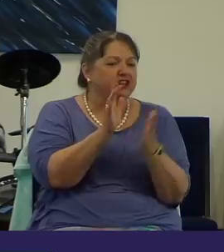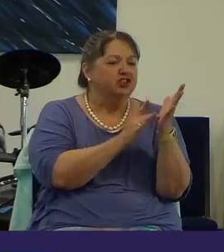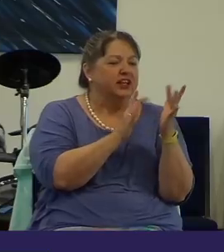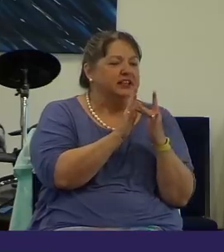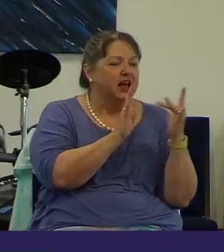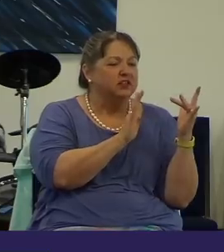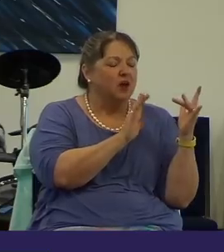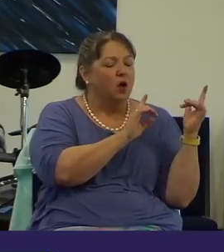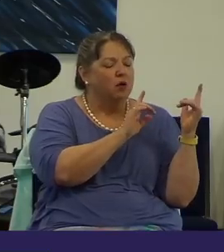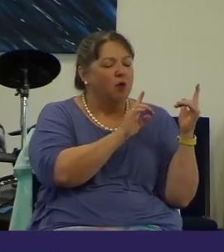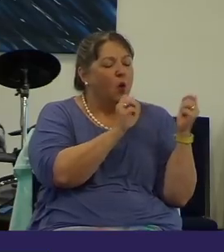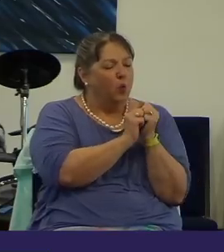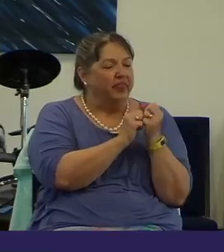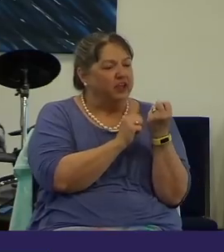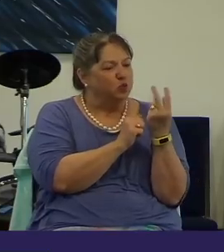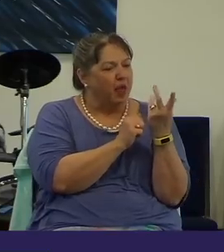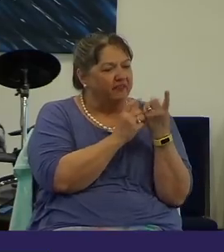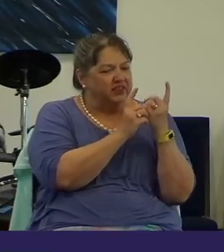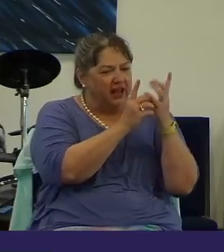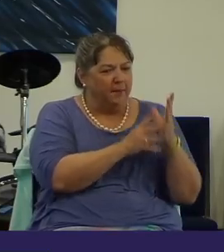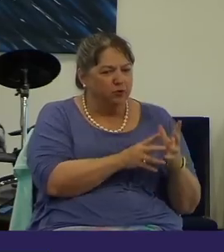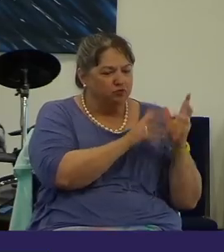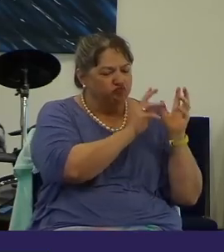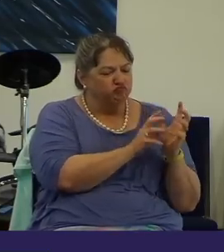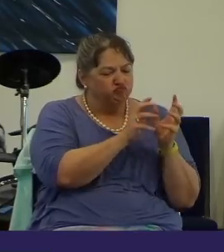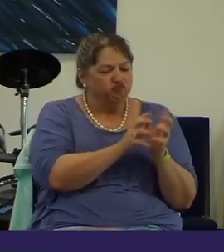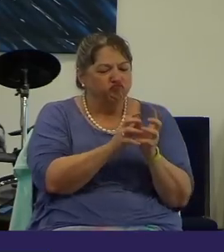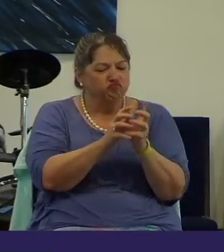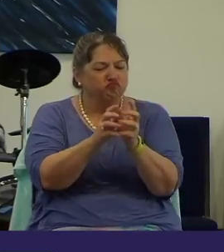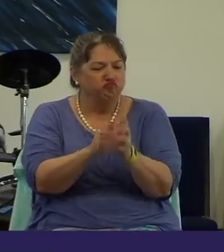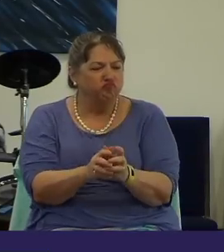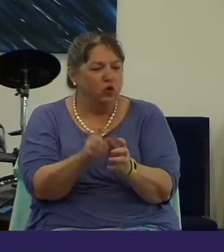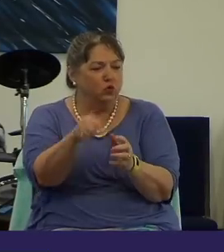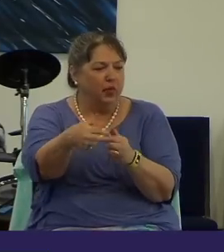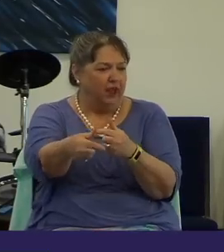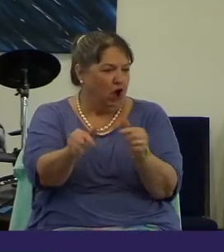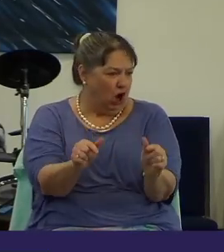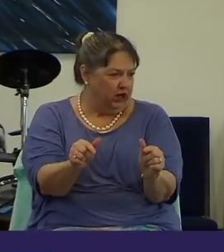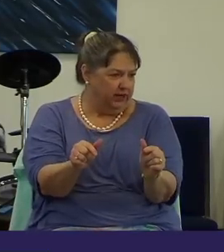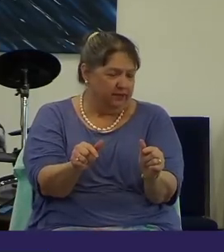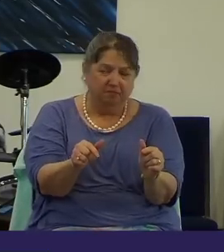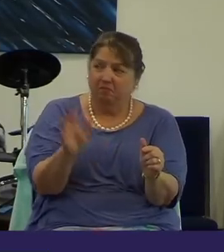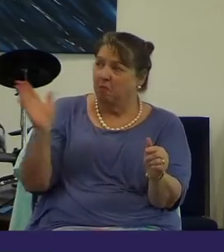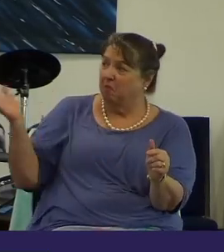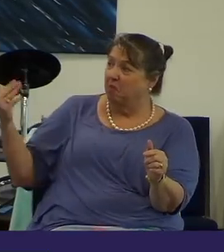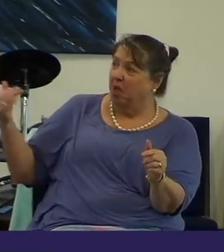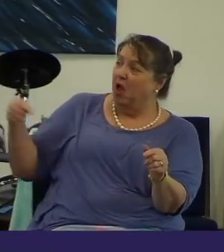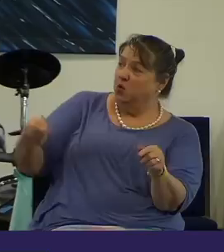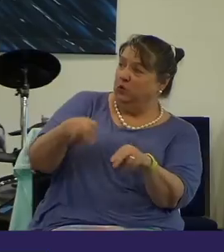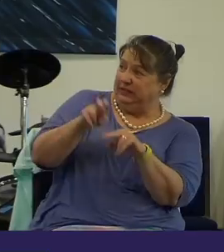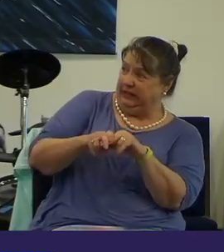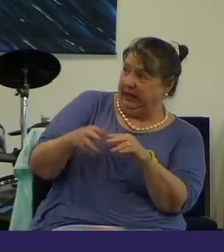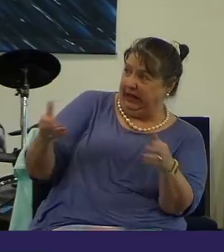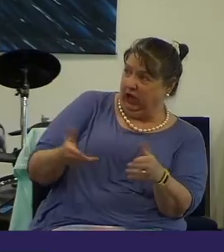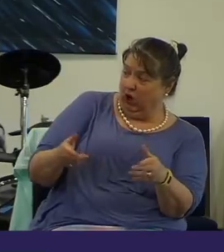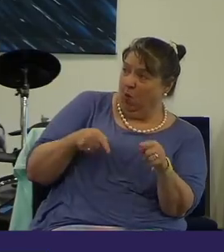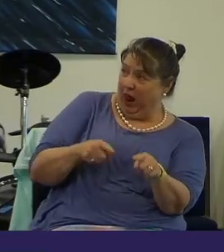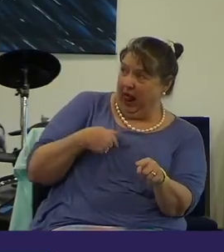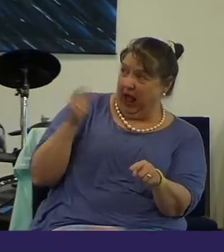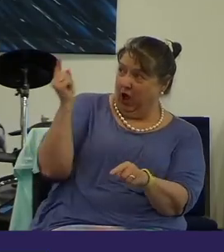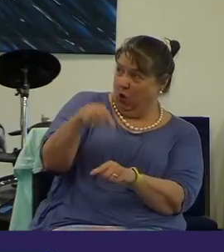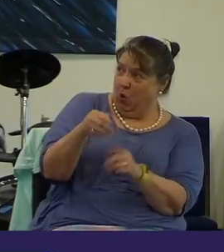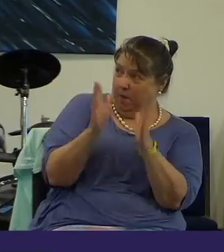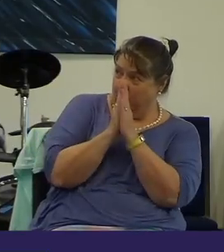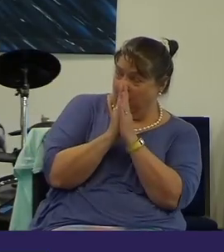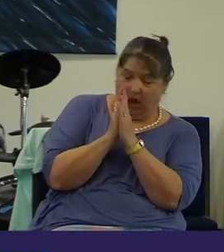And he said to them, "Sit here while I go over there and pray. Sit here while I go over there and